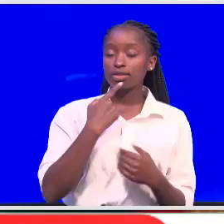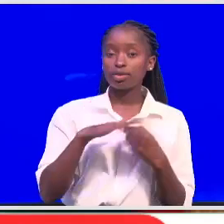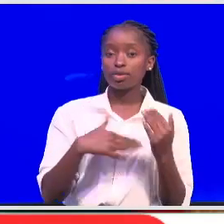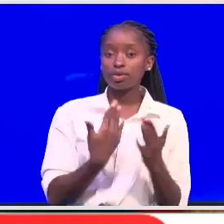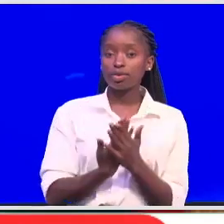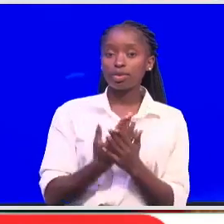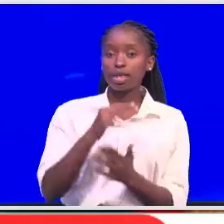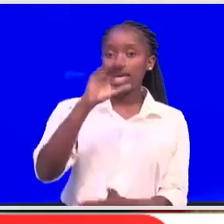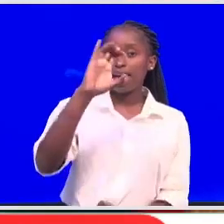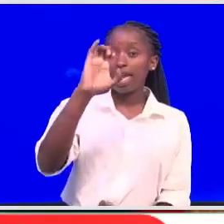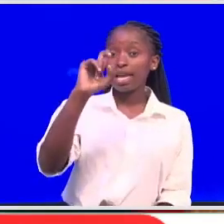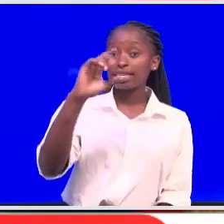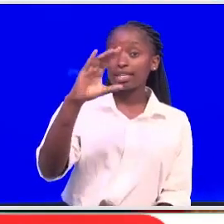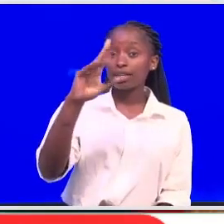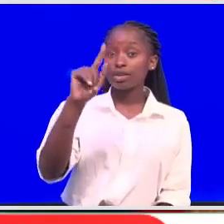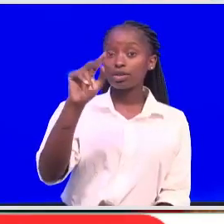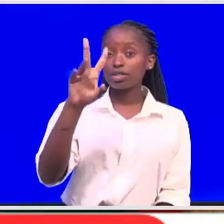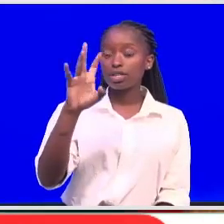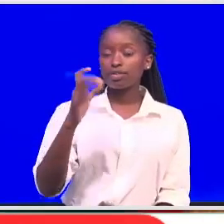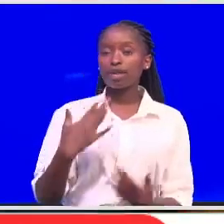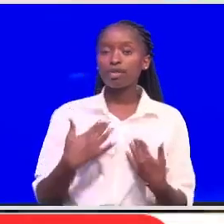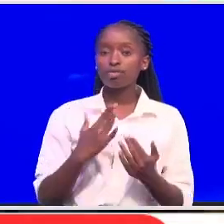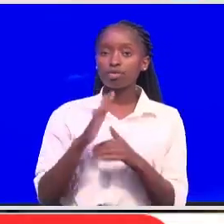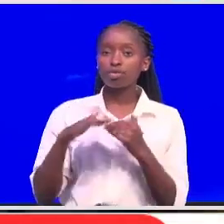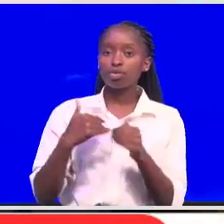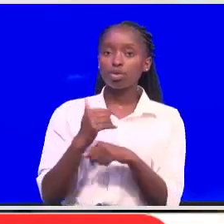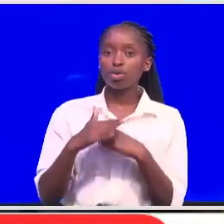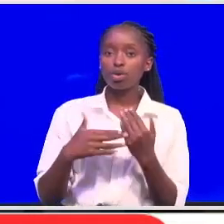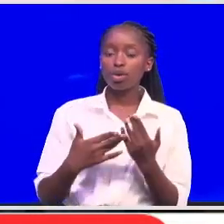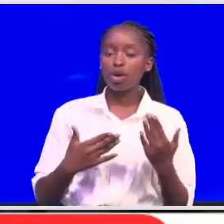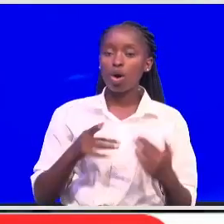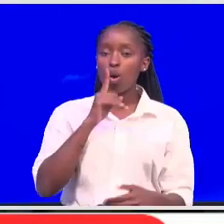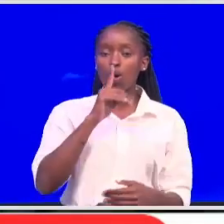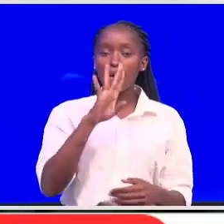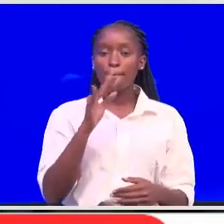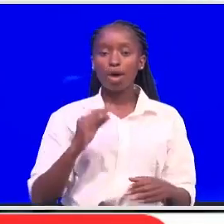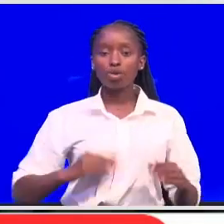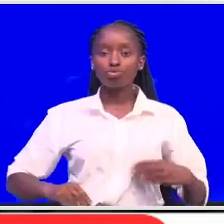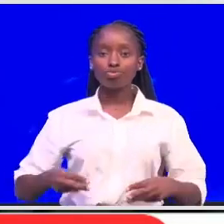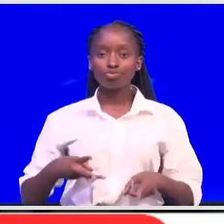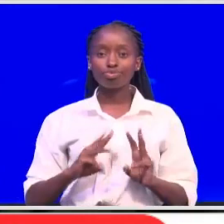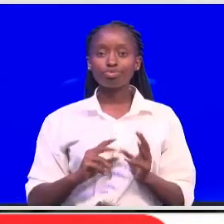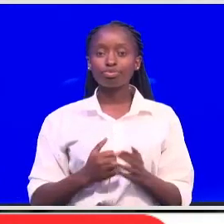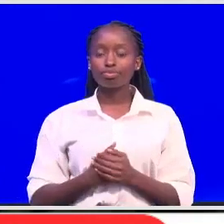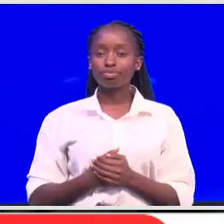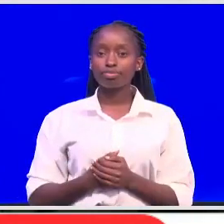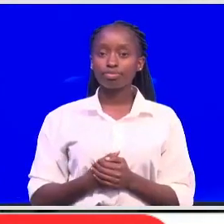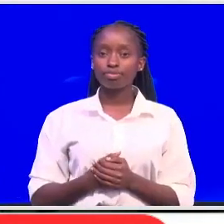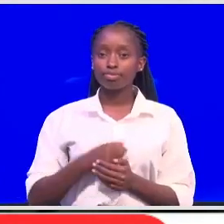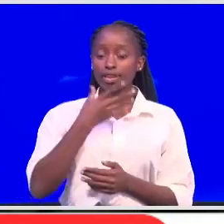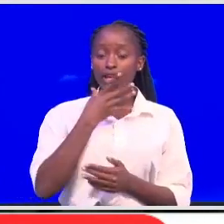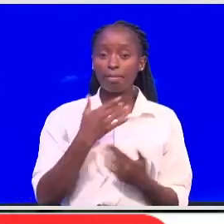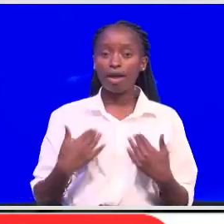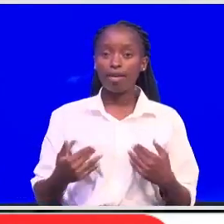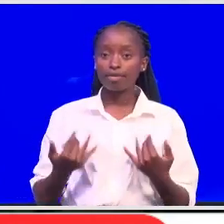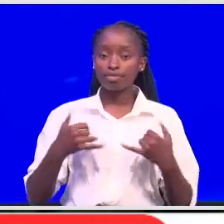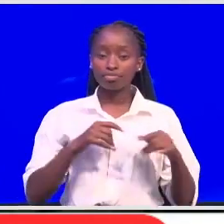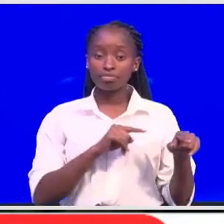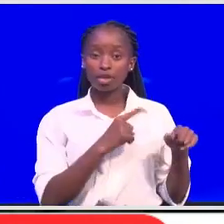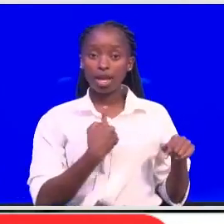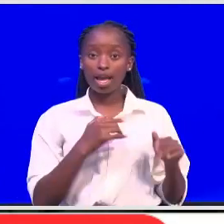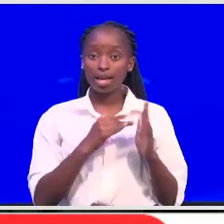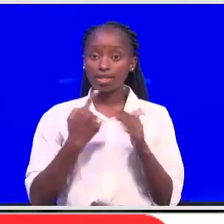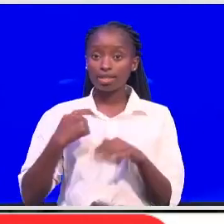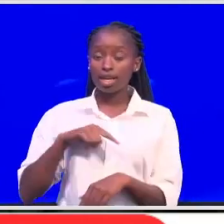to defy court orders obtained by corrupt means. His authority, which is the presidency. Speaking in